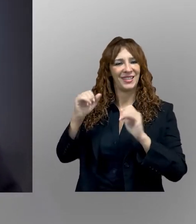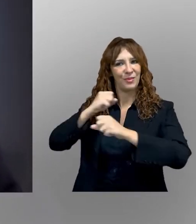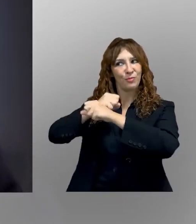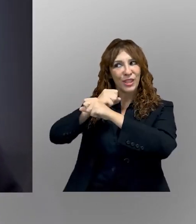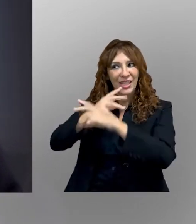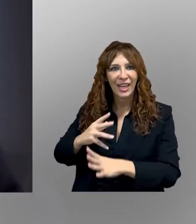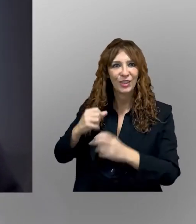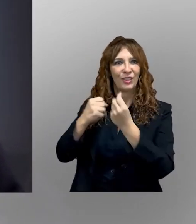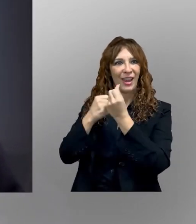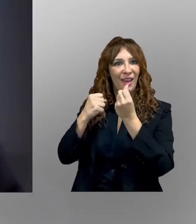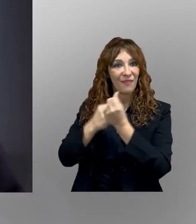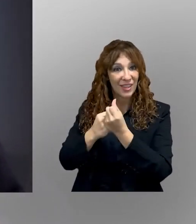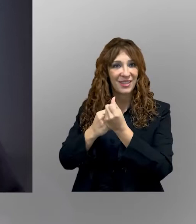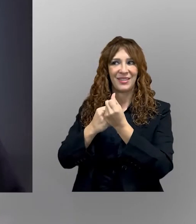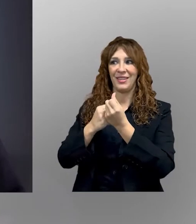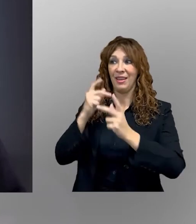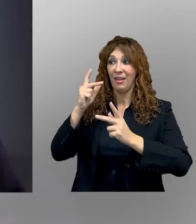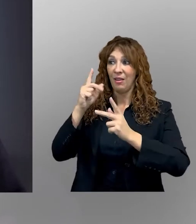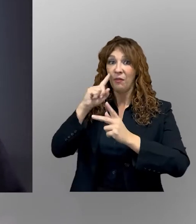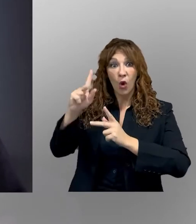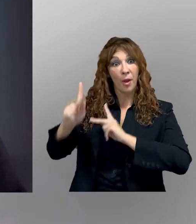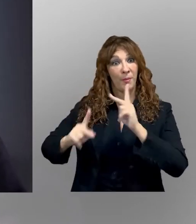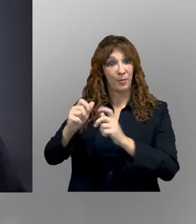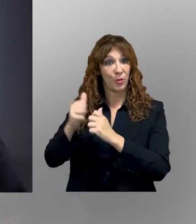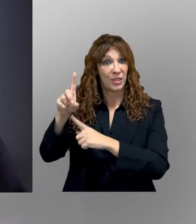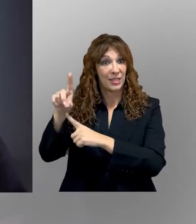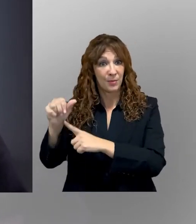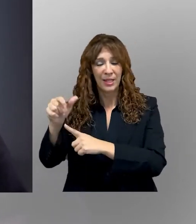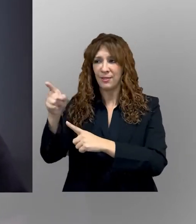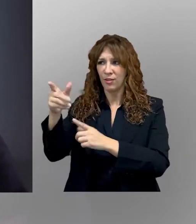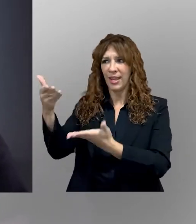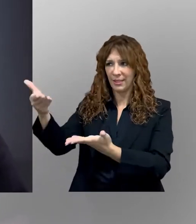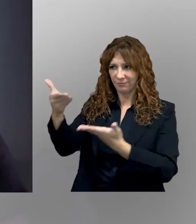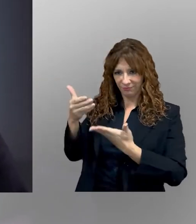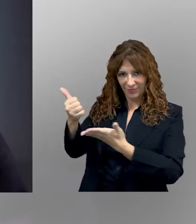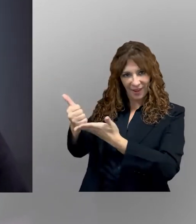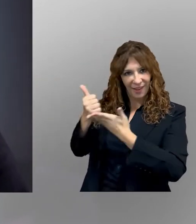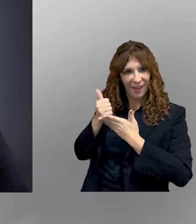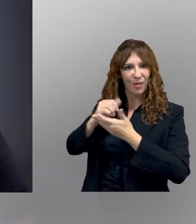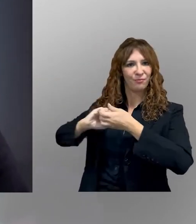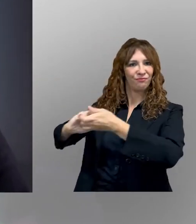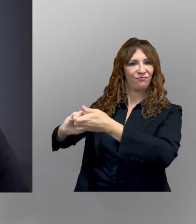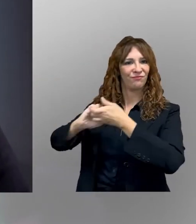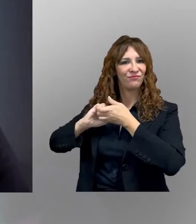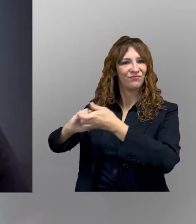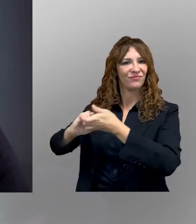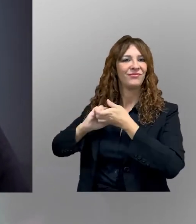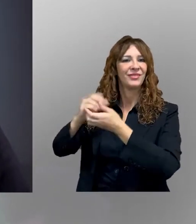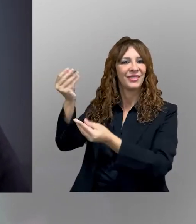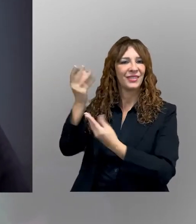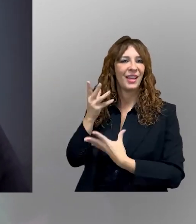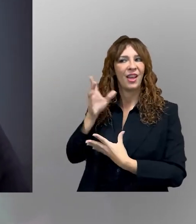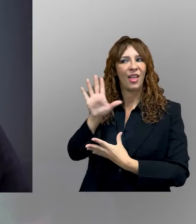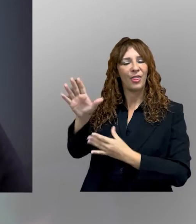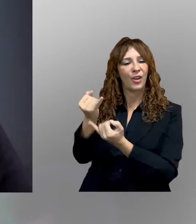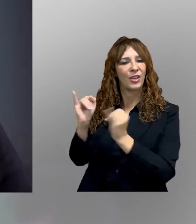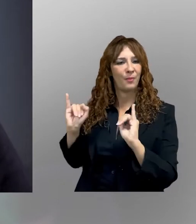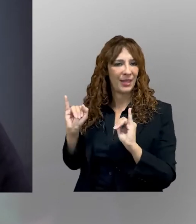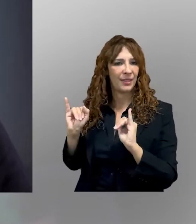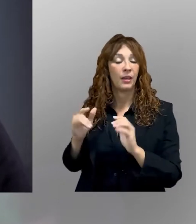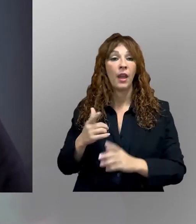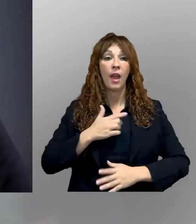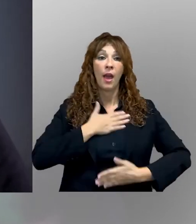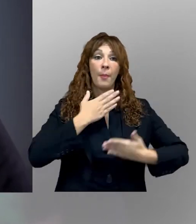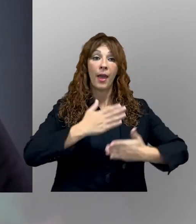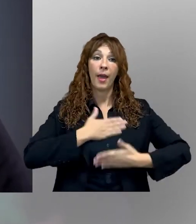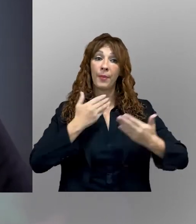independent protector and advocate of people with disabilities to work alongside with us, even as they are independent.